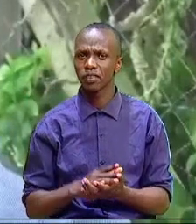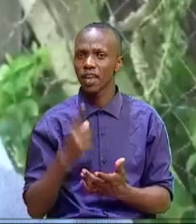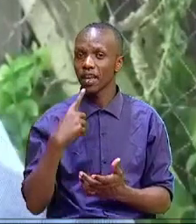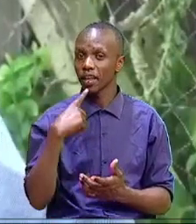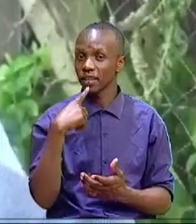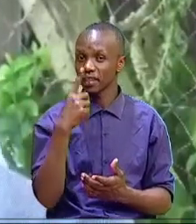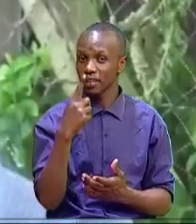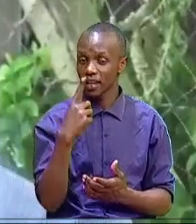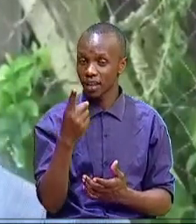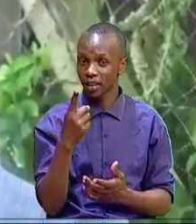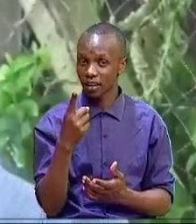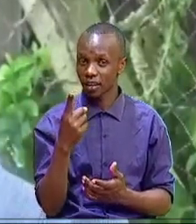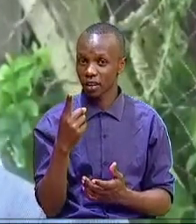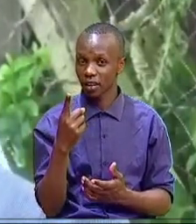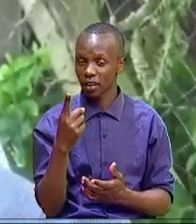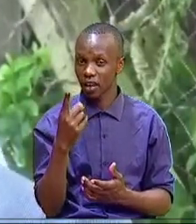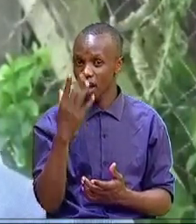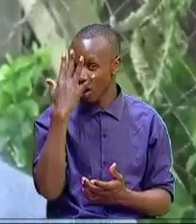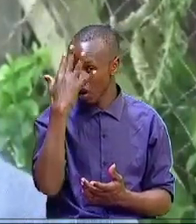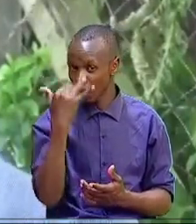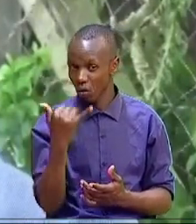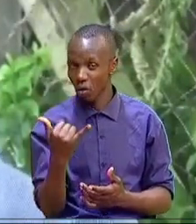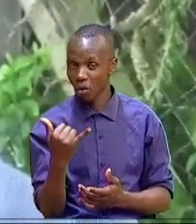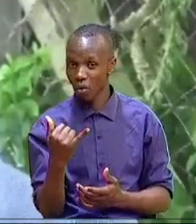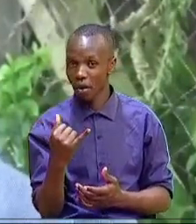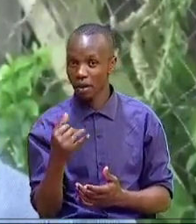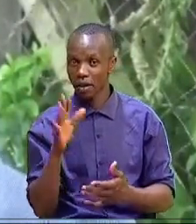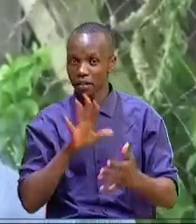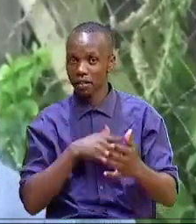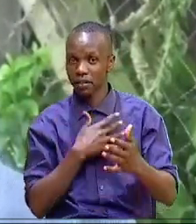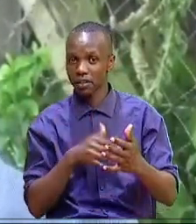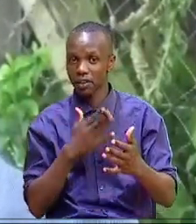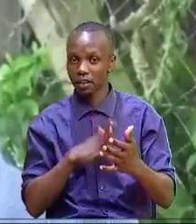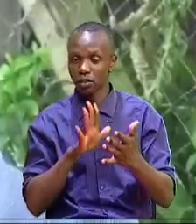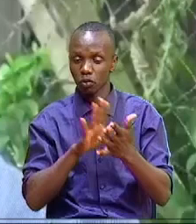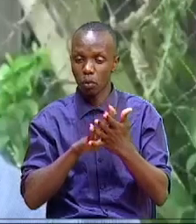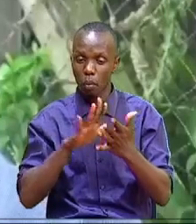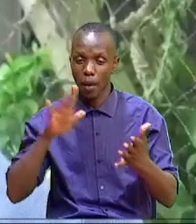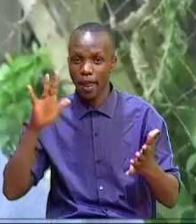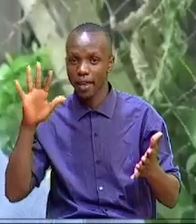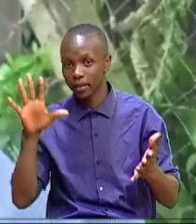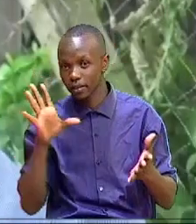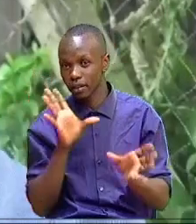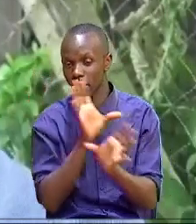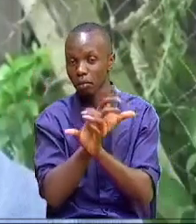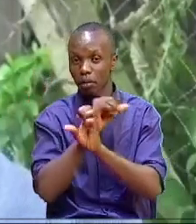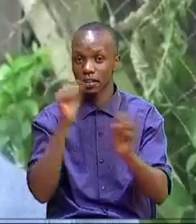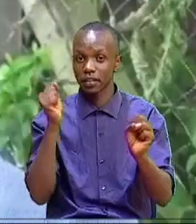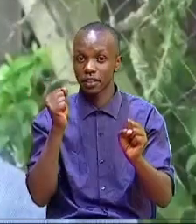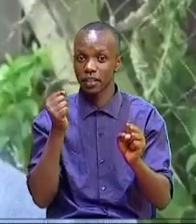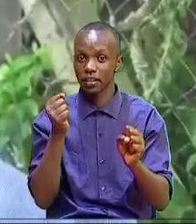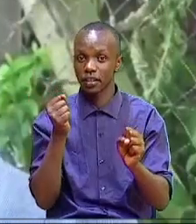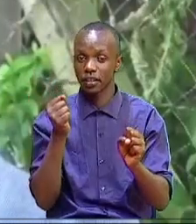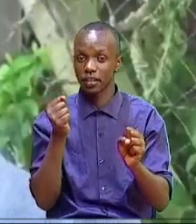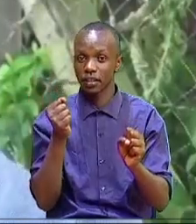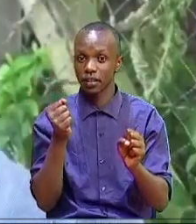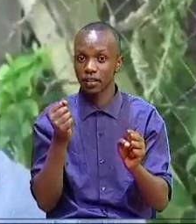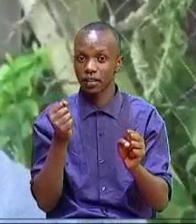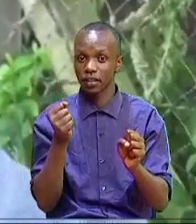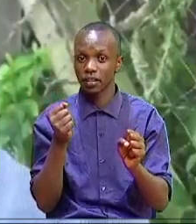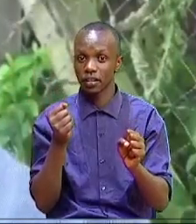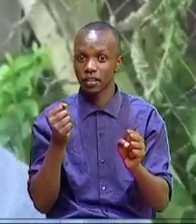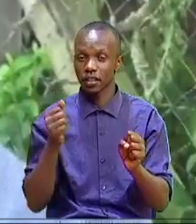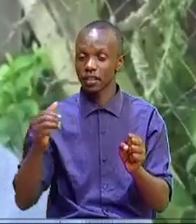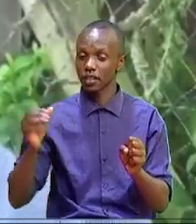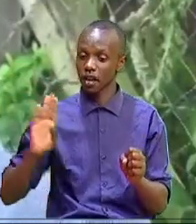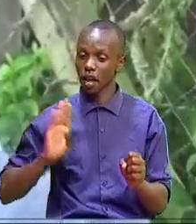nini naweza kuimba nyimbo yenye inasifu Mr. President kwa stronghold